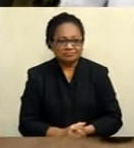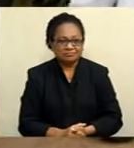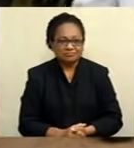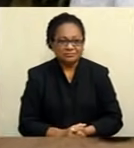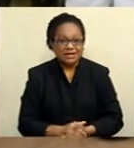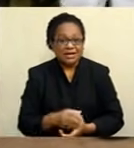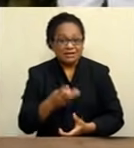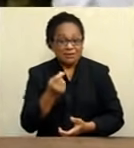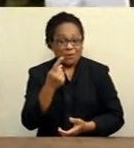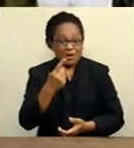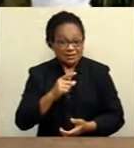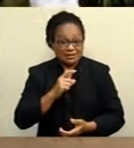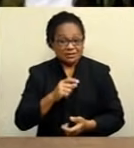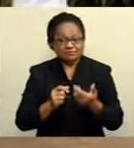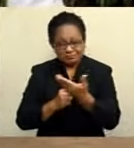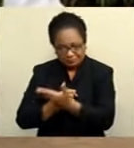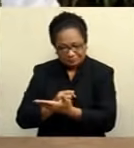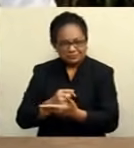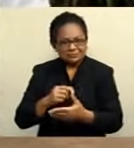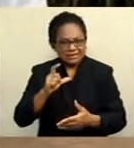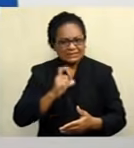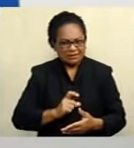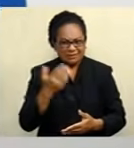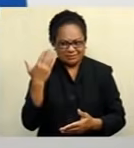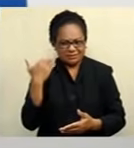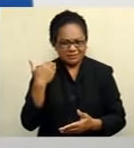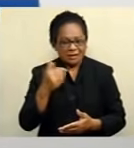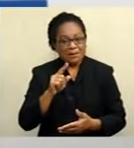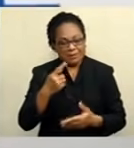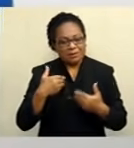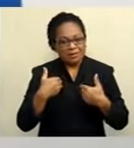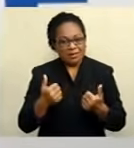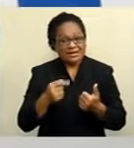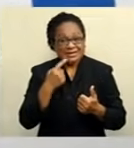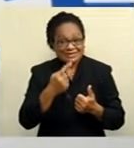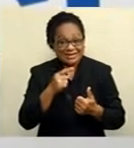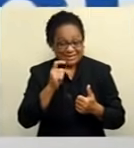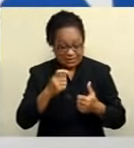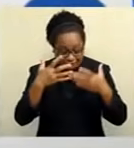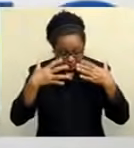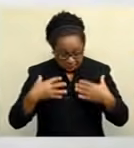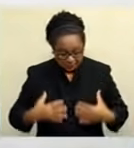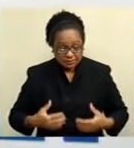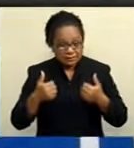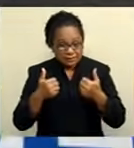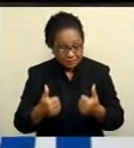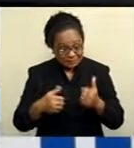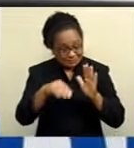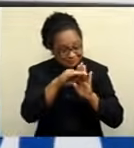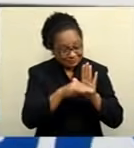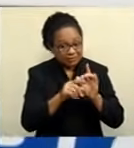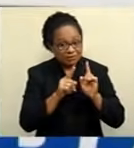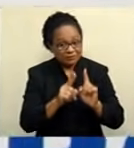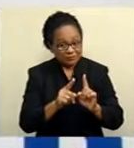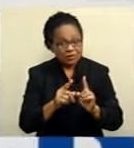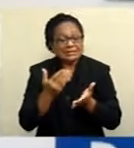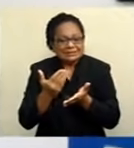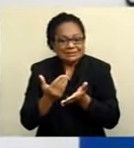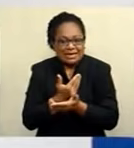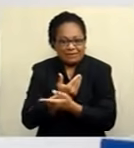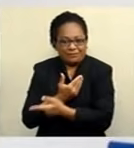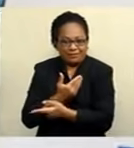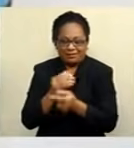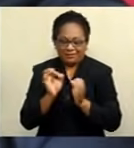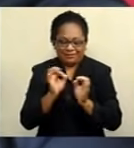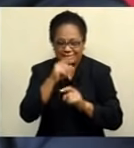survivor herself, she says proper PPE and strict adherence to COVID-safe measures has prevented any forensics officer testing